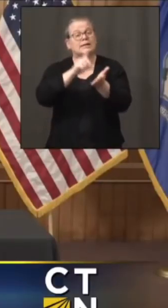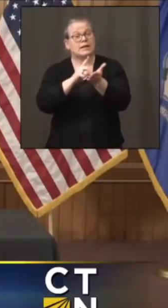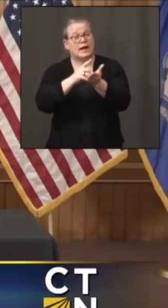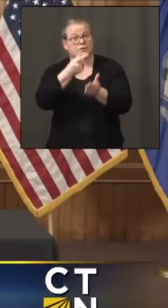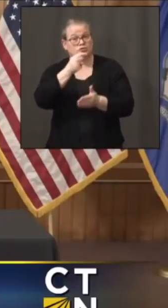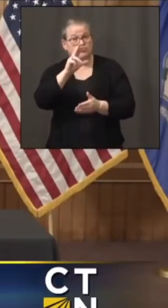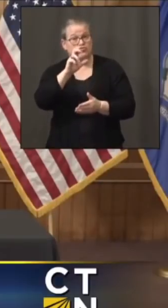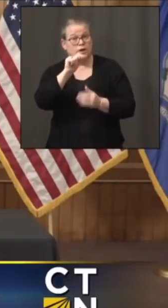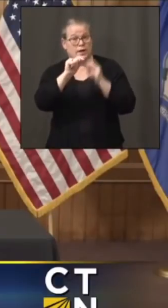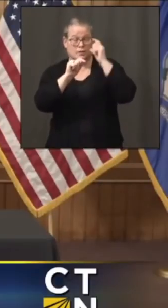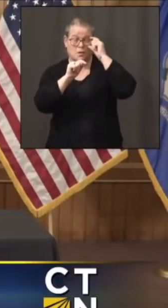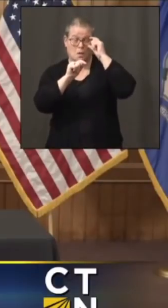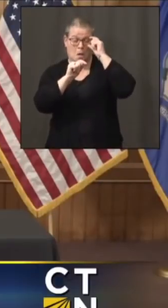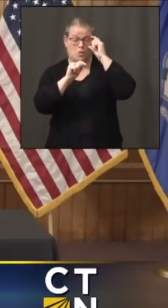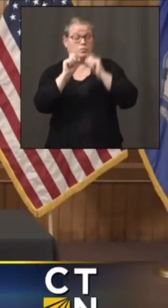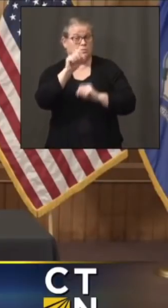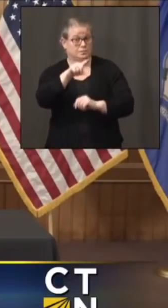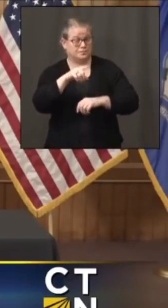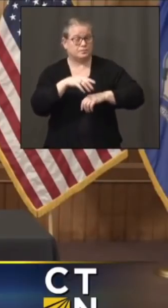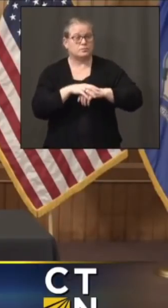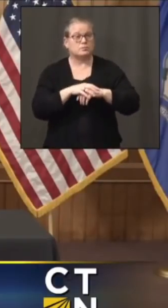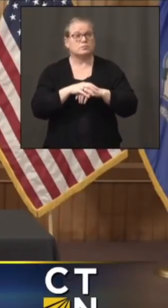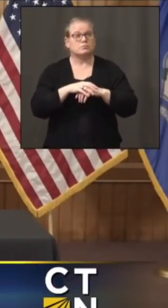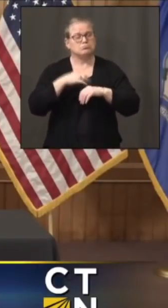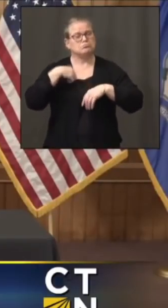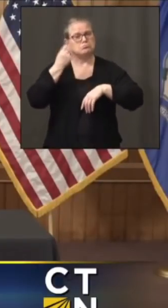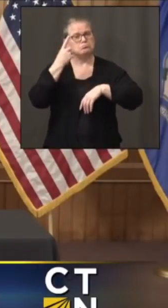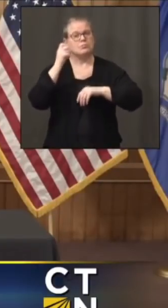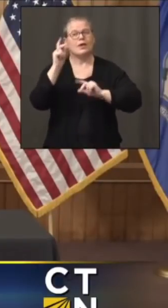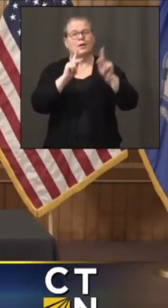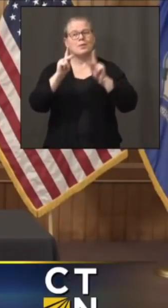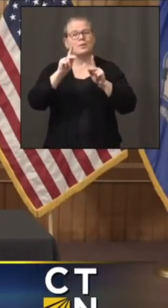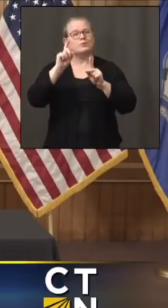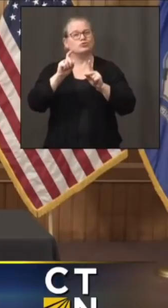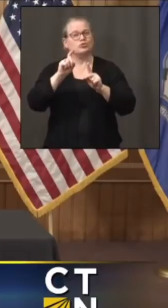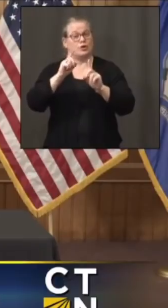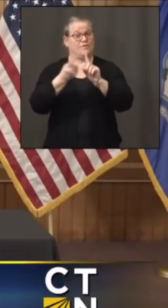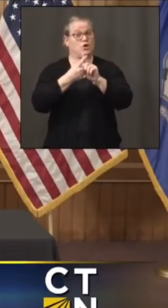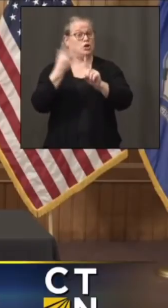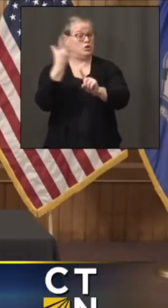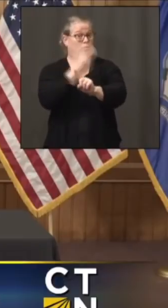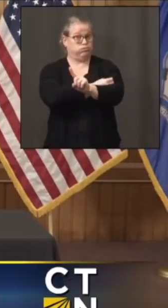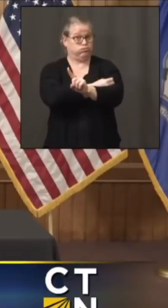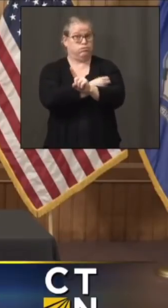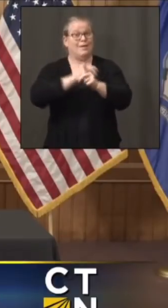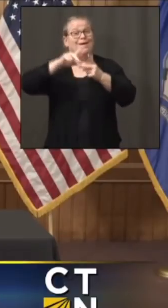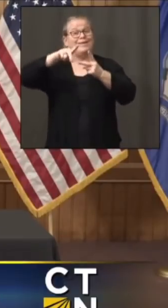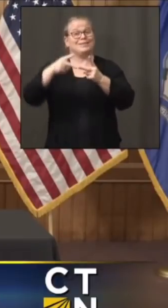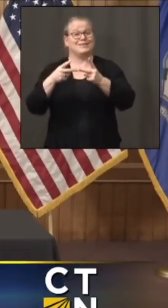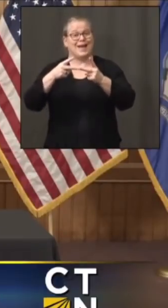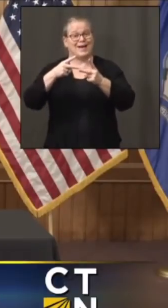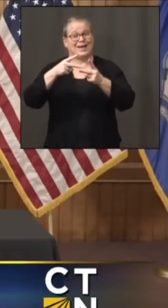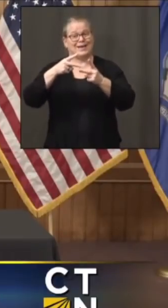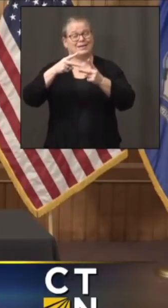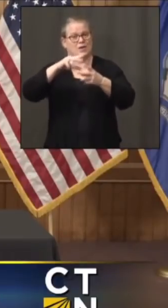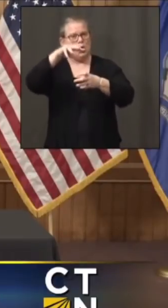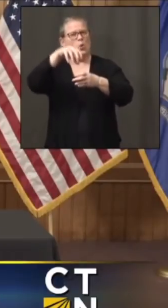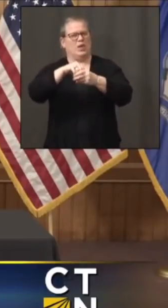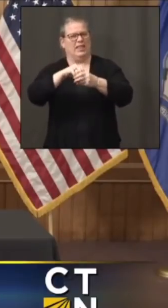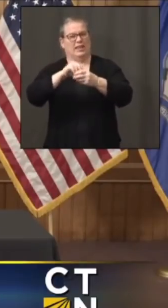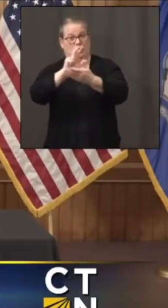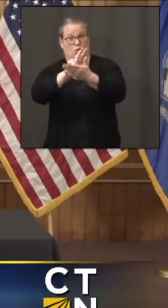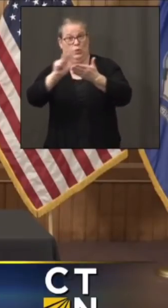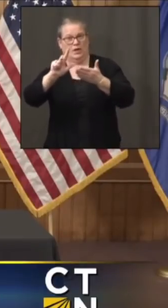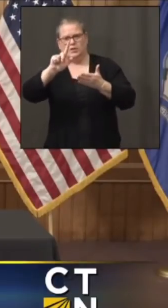part, people are supposed to try to get as close to 21 days as possible. We've heard you could take your second dose possibly as late as 28 days